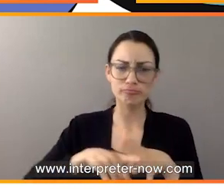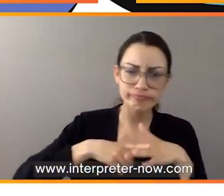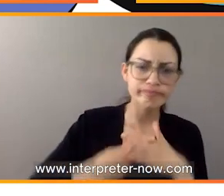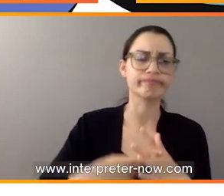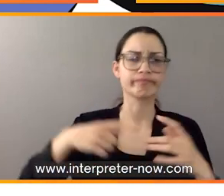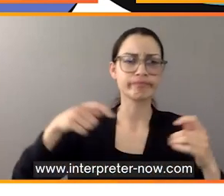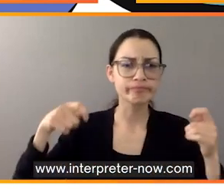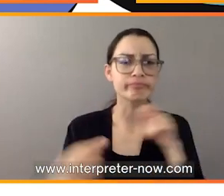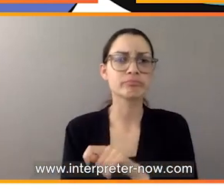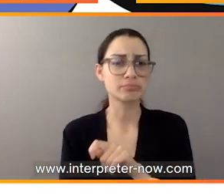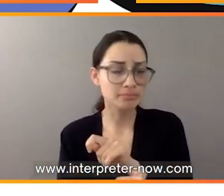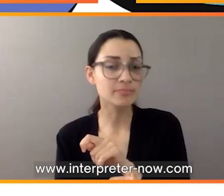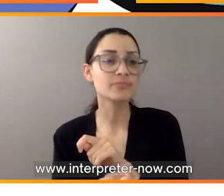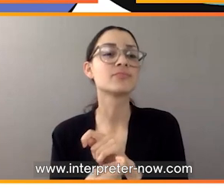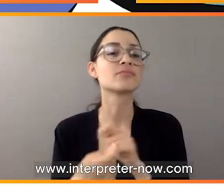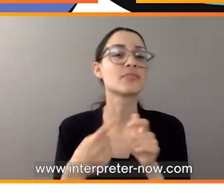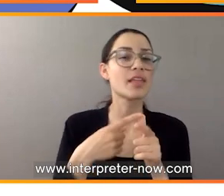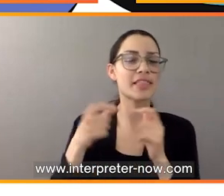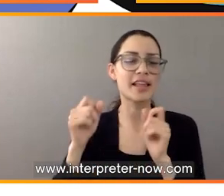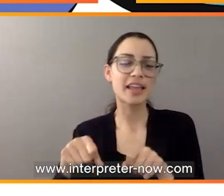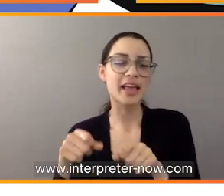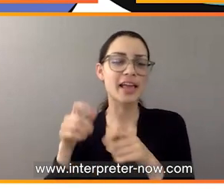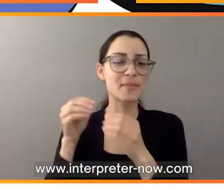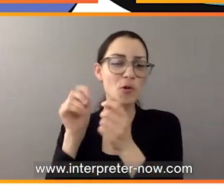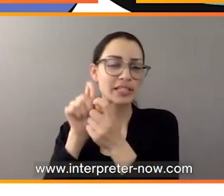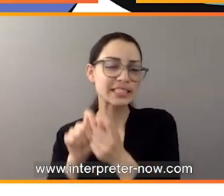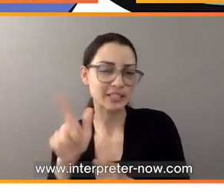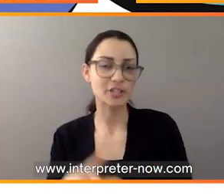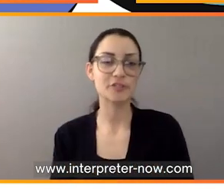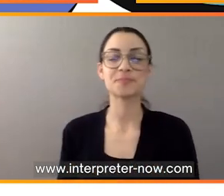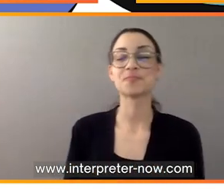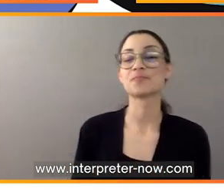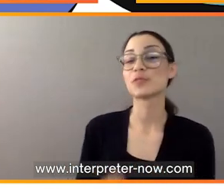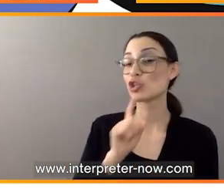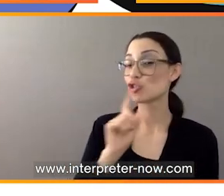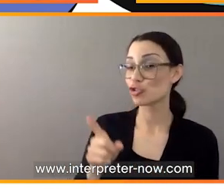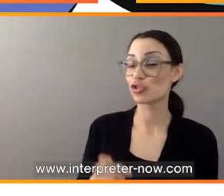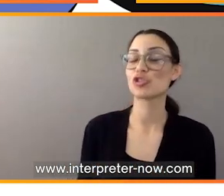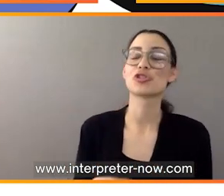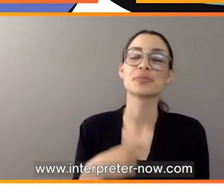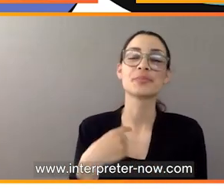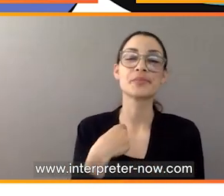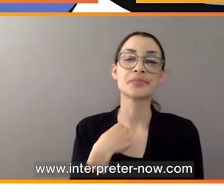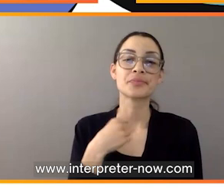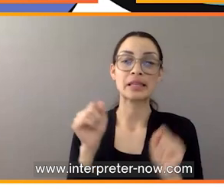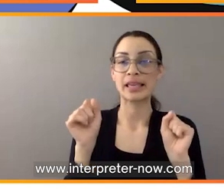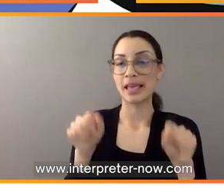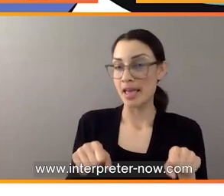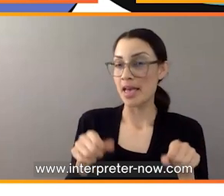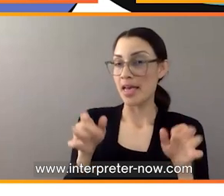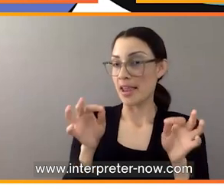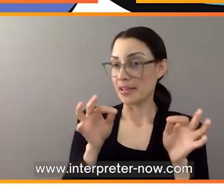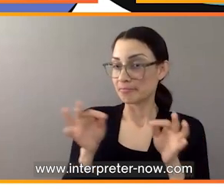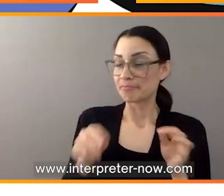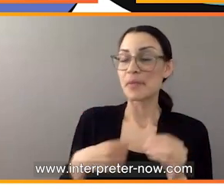talk about Red Bull. I mean, one of the first early examples being a human resources leader, right, and reporting